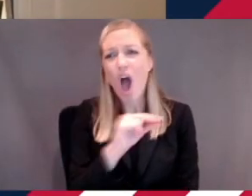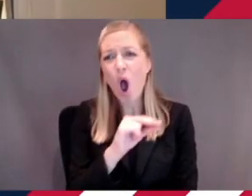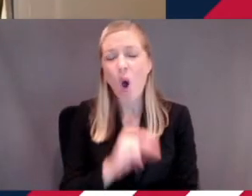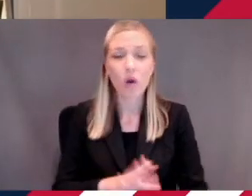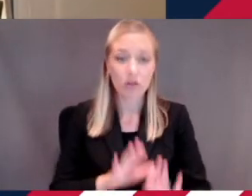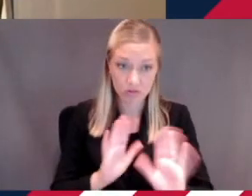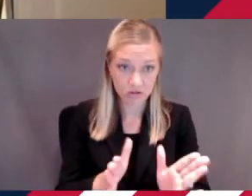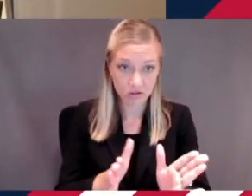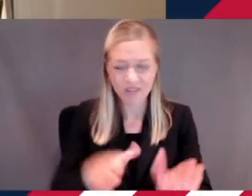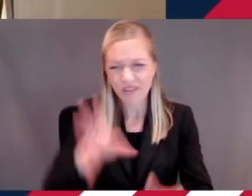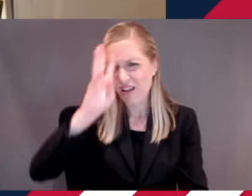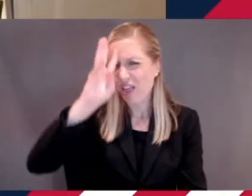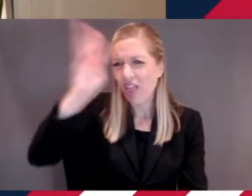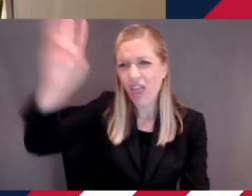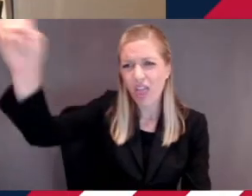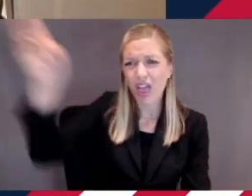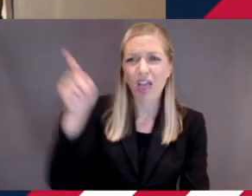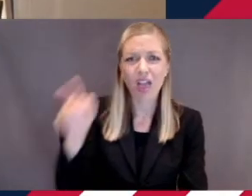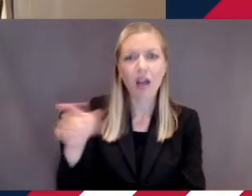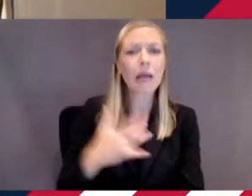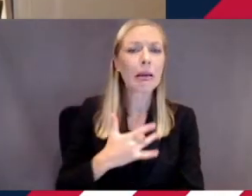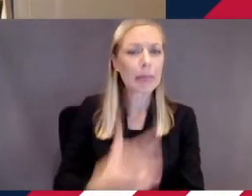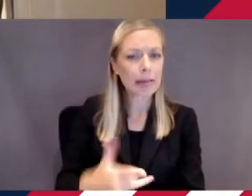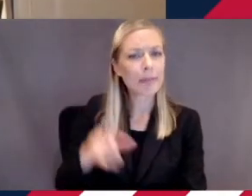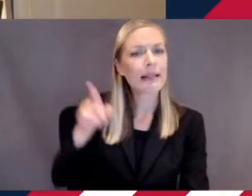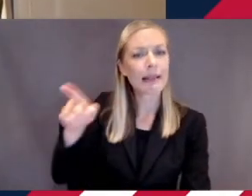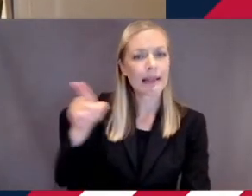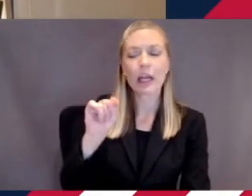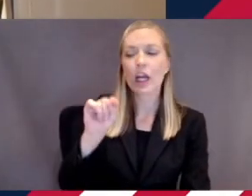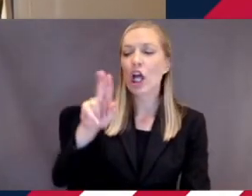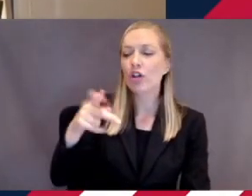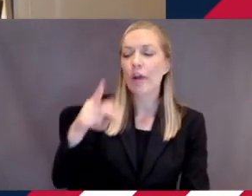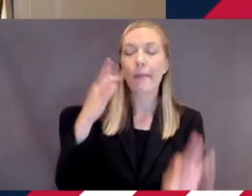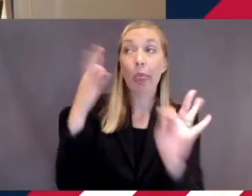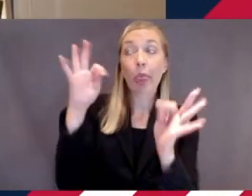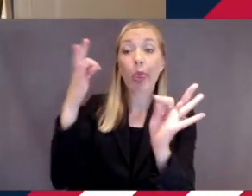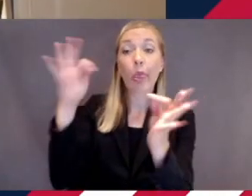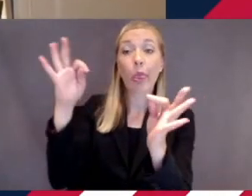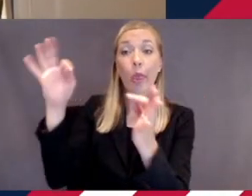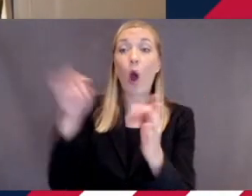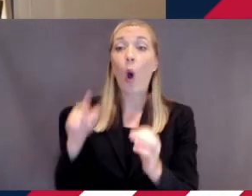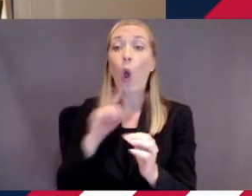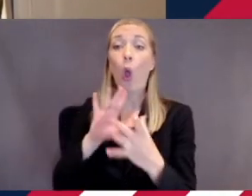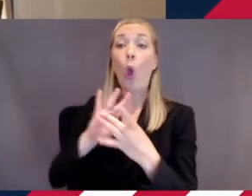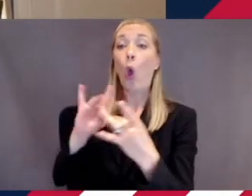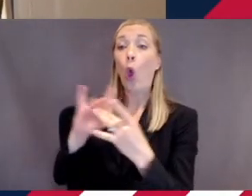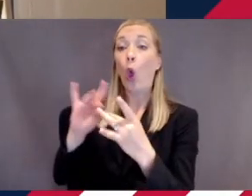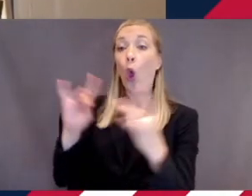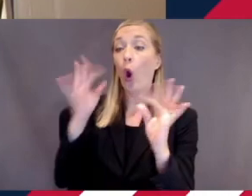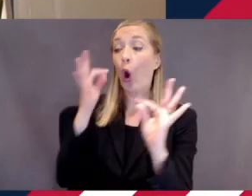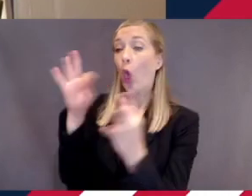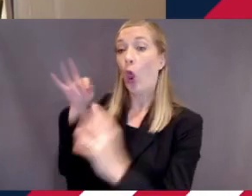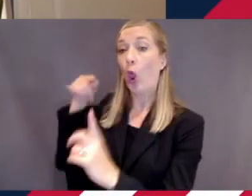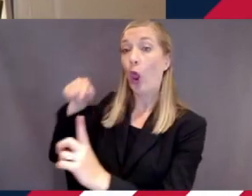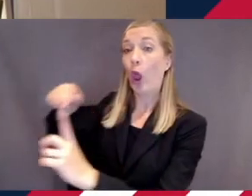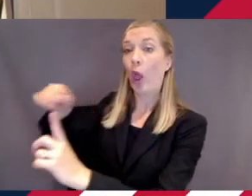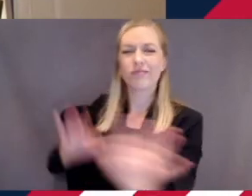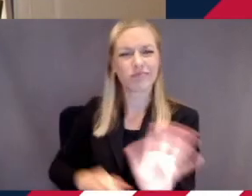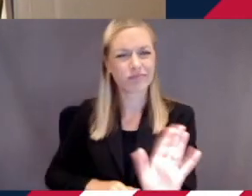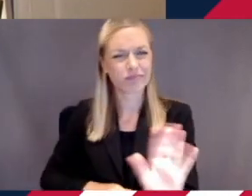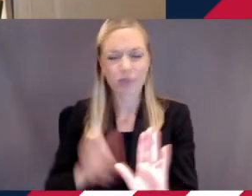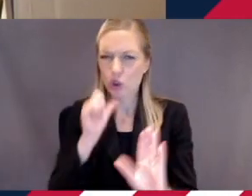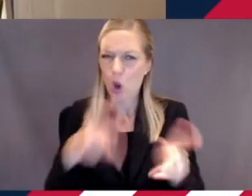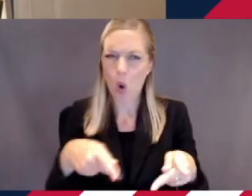distracting Donald distract us from the work ahead. We have a spectacular candidate in Joe Biden who has spent his